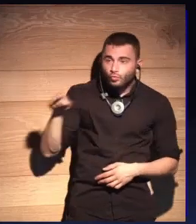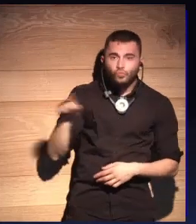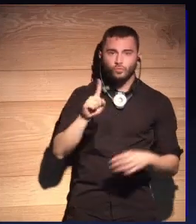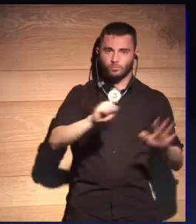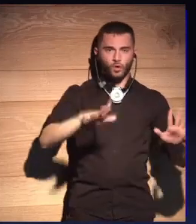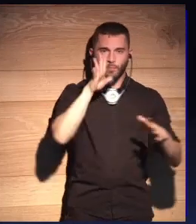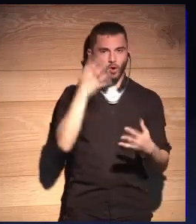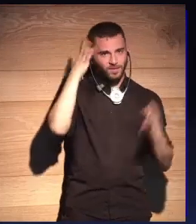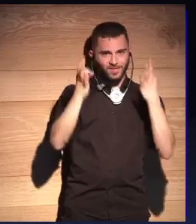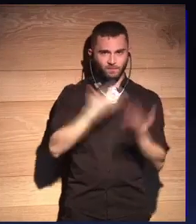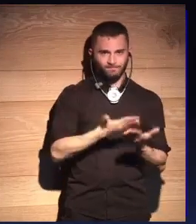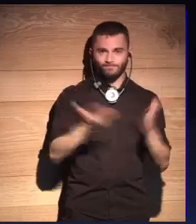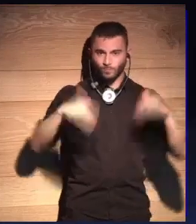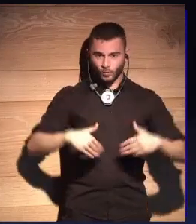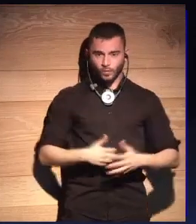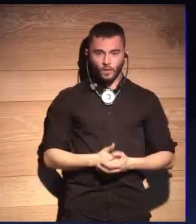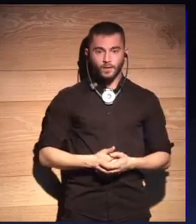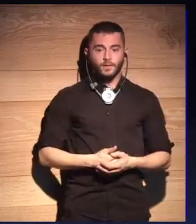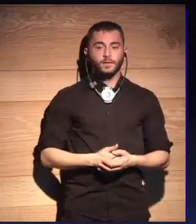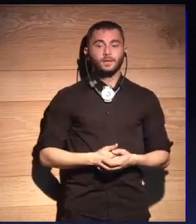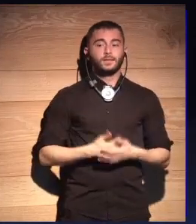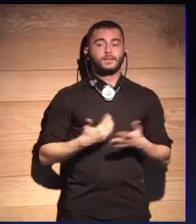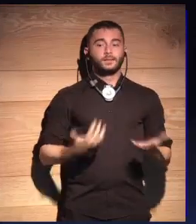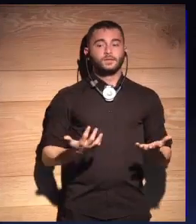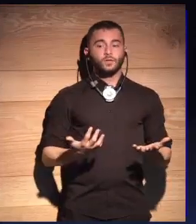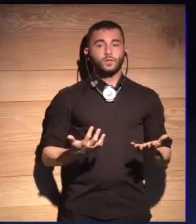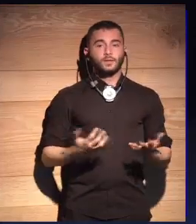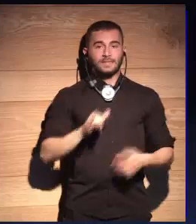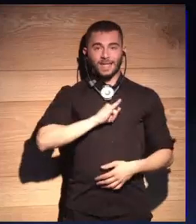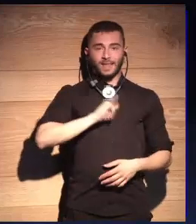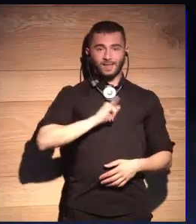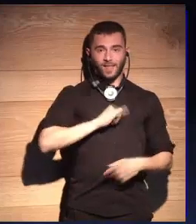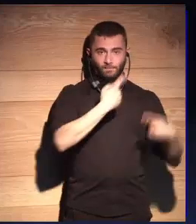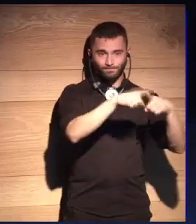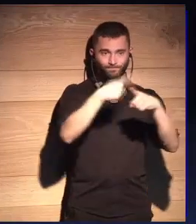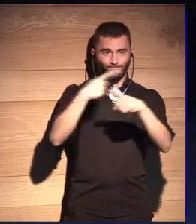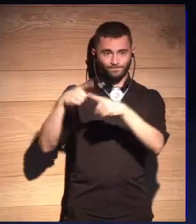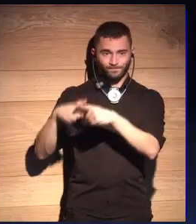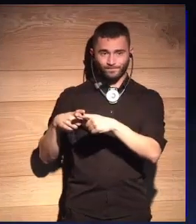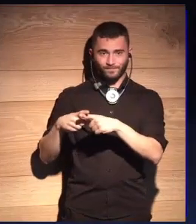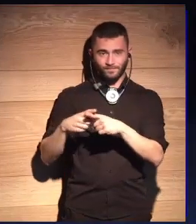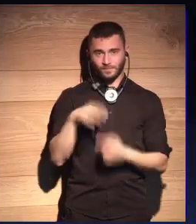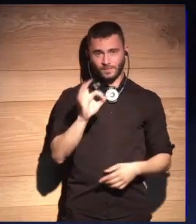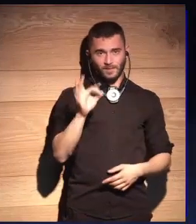at anybody, because this is something that is not supported by data, I would say that there are certain